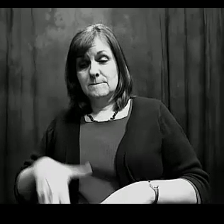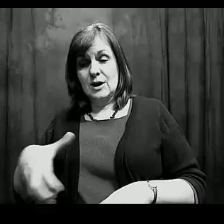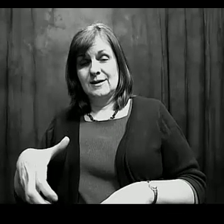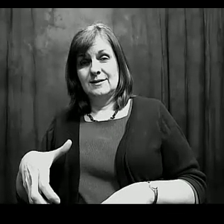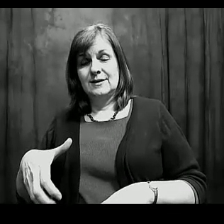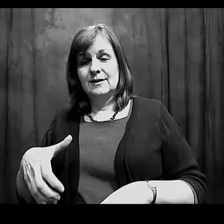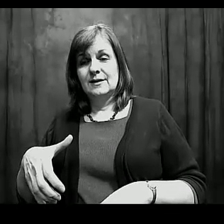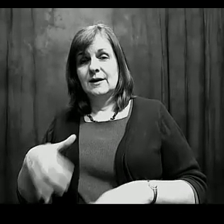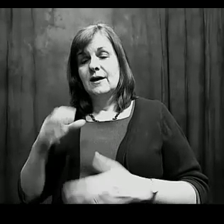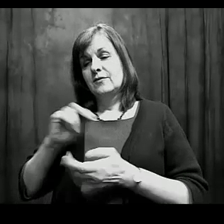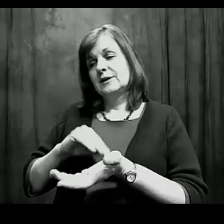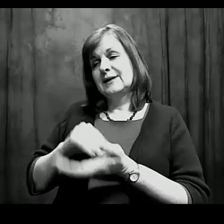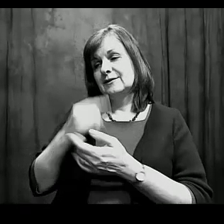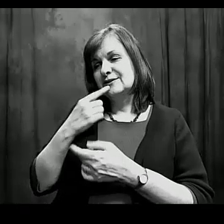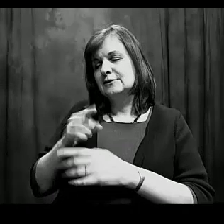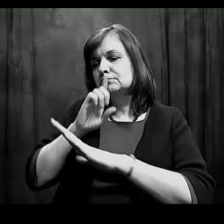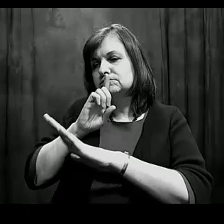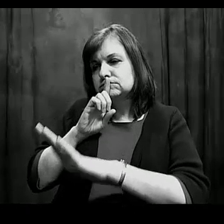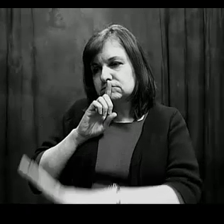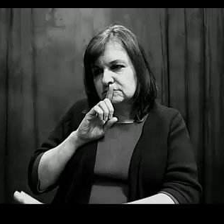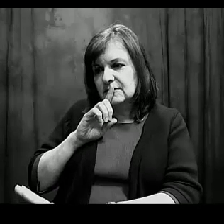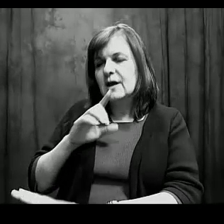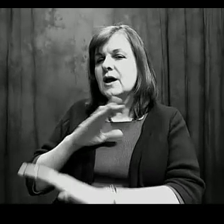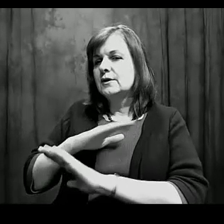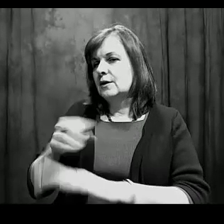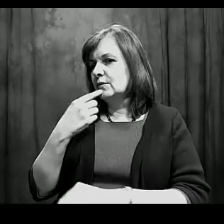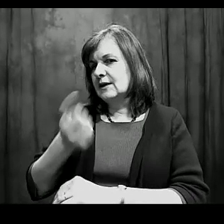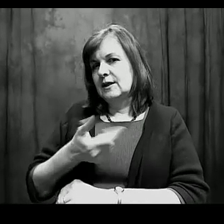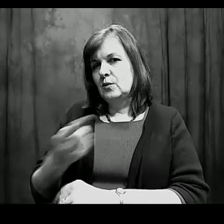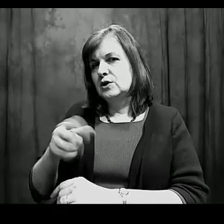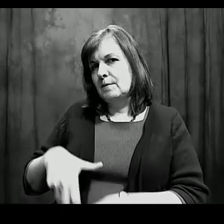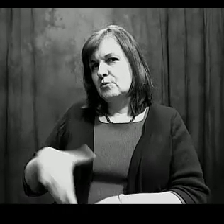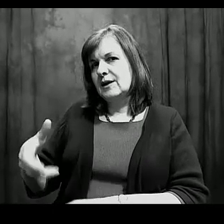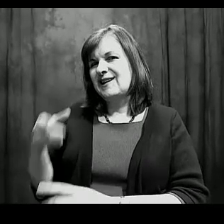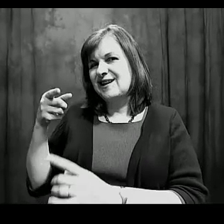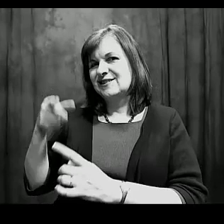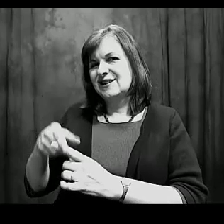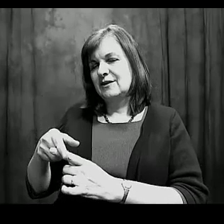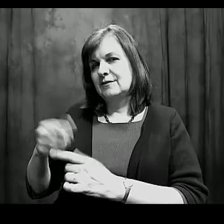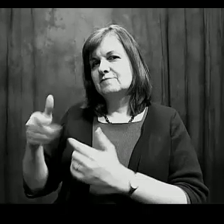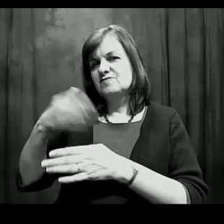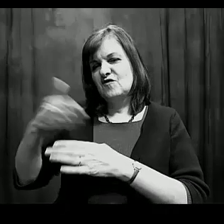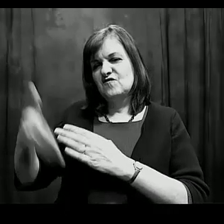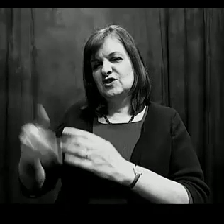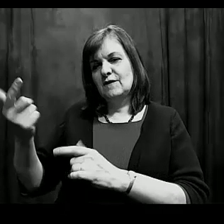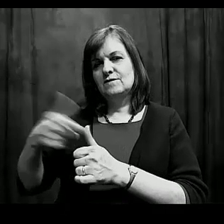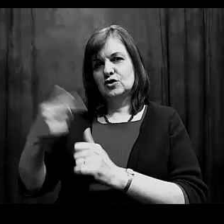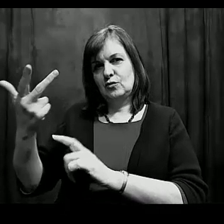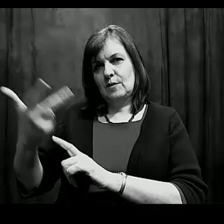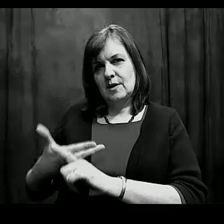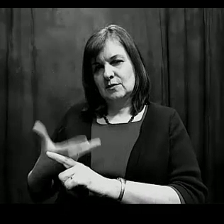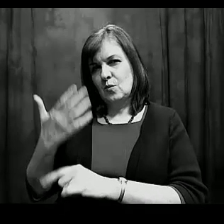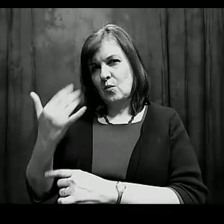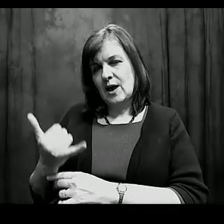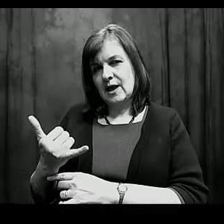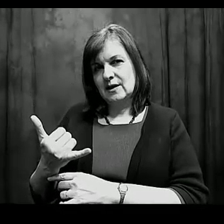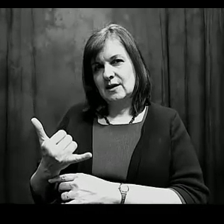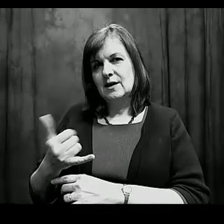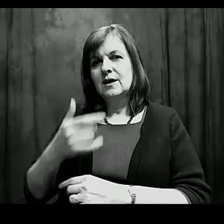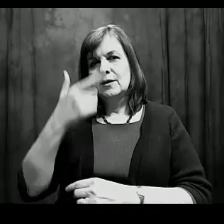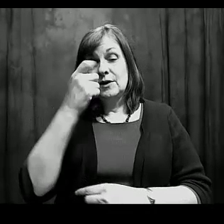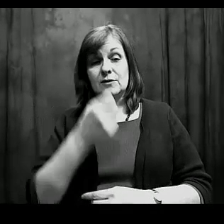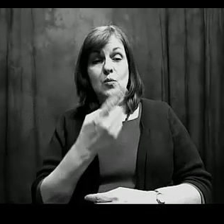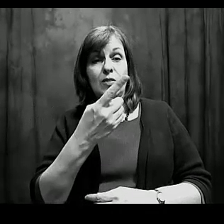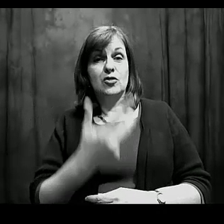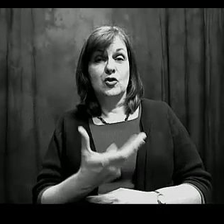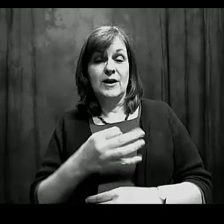much about being pregnant until after their first trimester. This is why you're only actually going to have a viable offspring